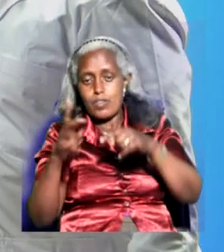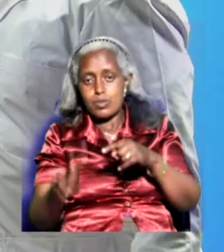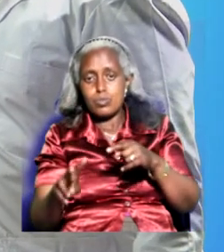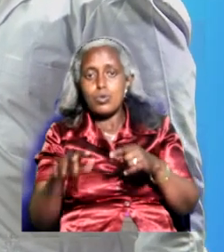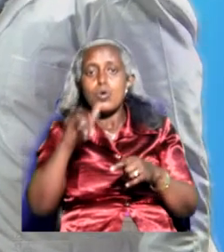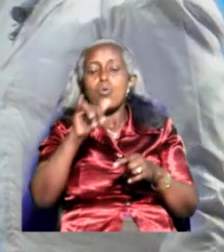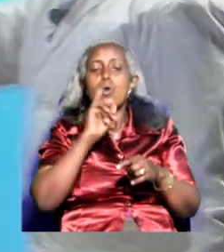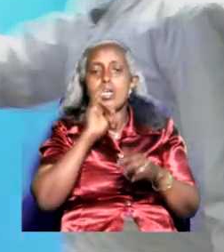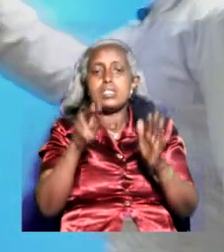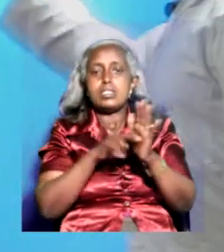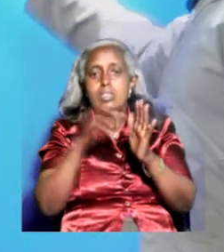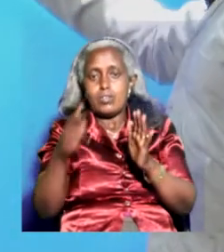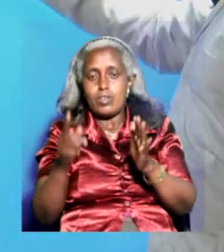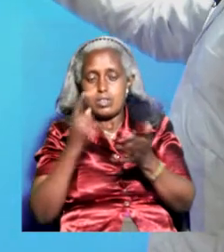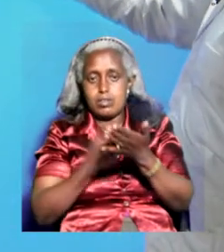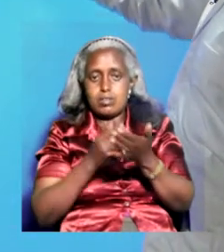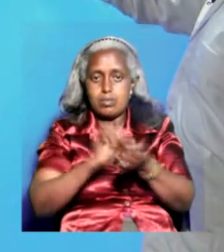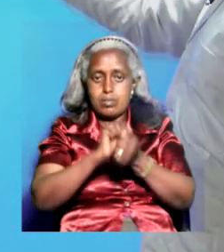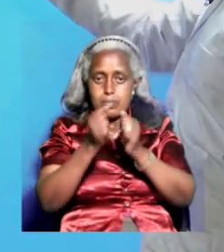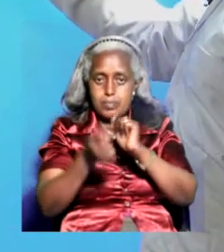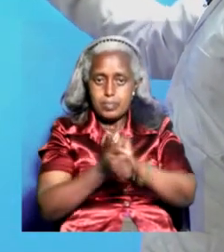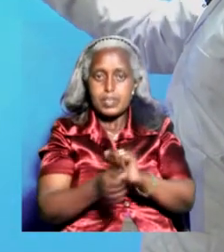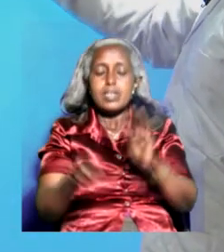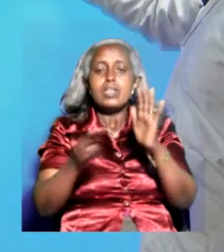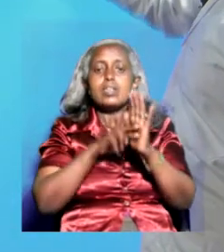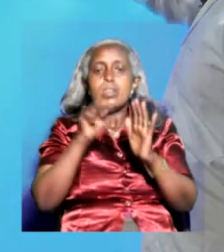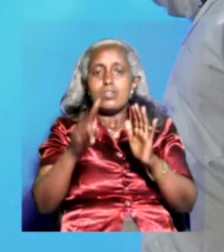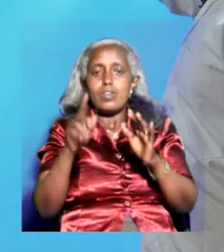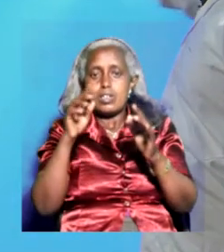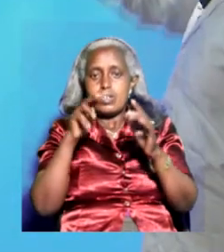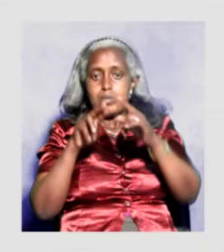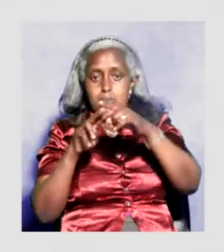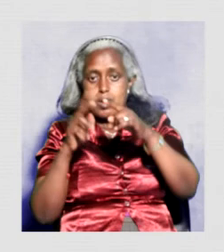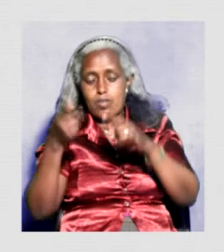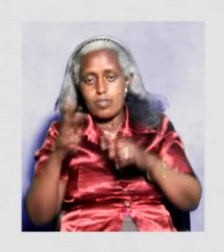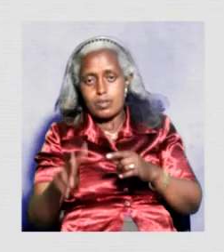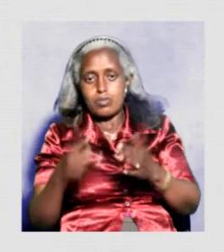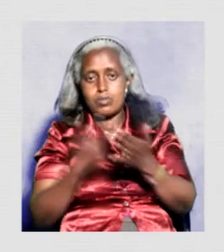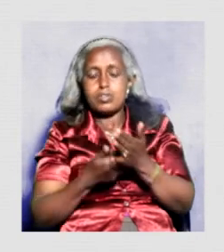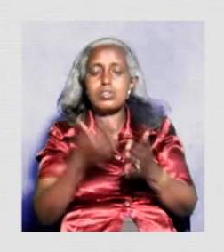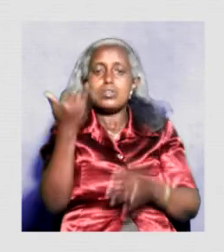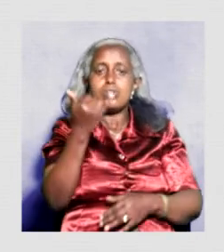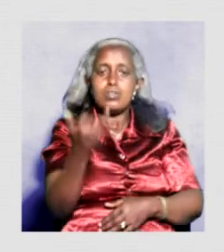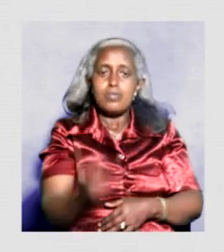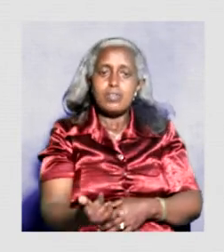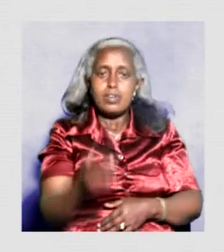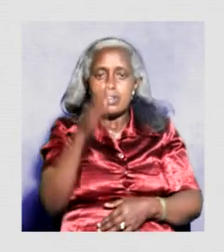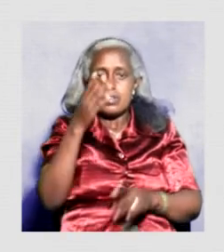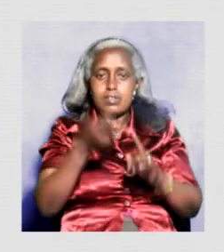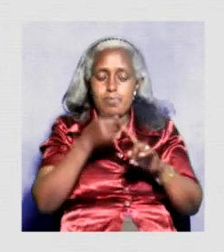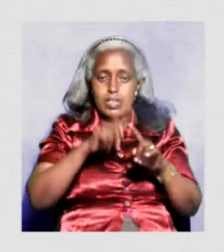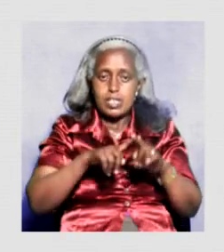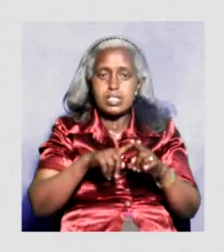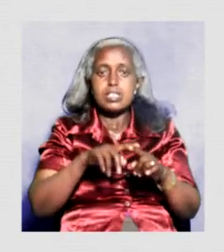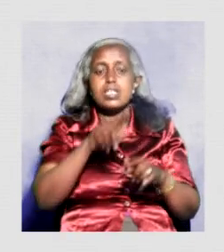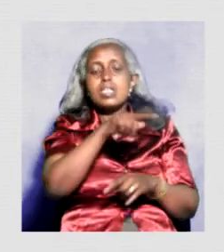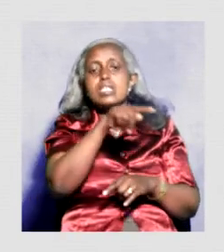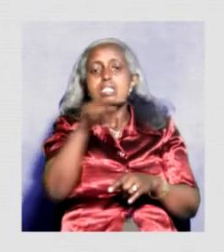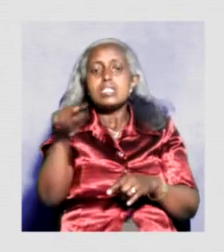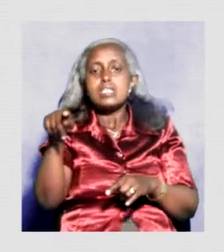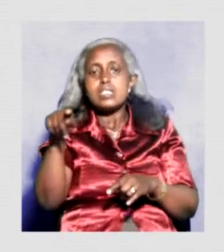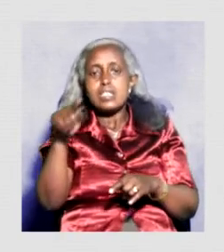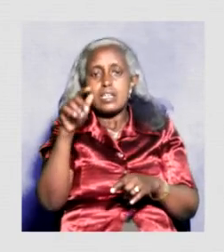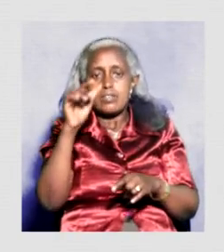y is negative 1. So this will be this negative 1 in pi over 2. Drawing the graph, the inverse of sine function graph is this